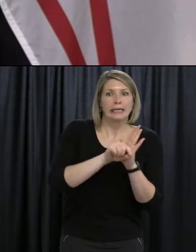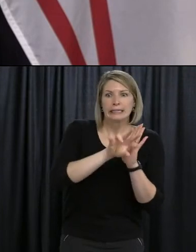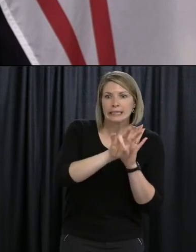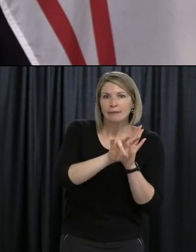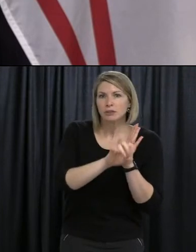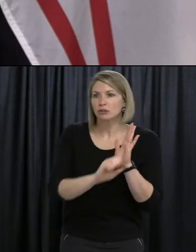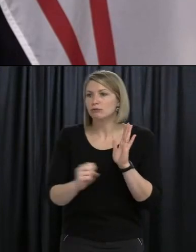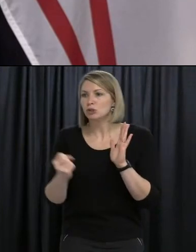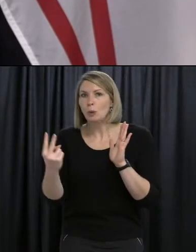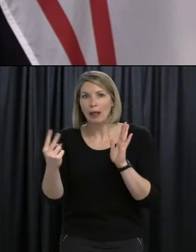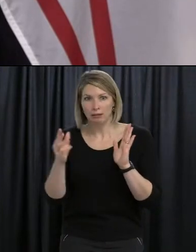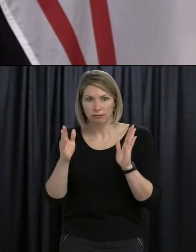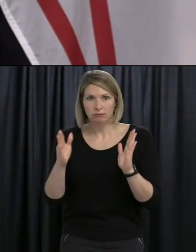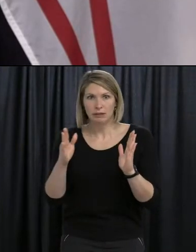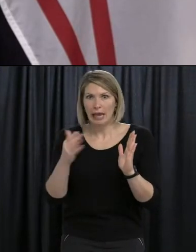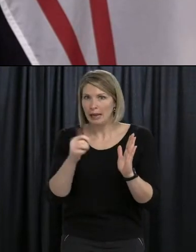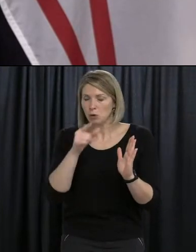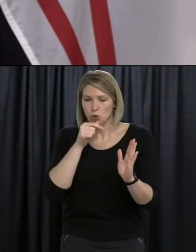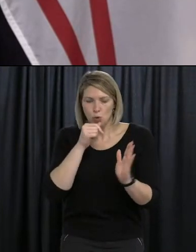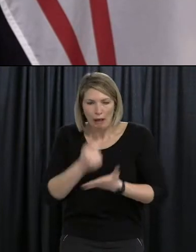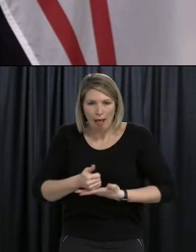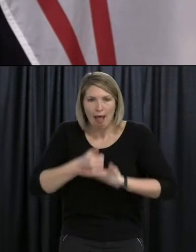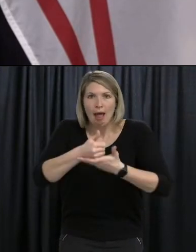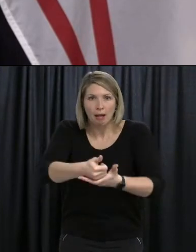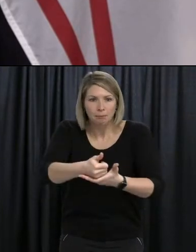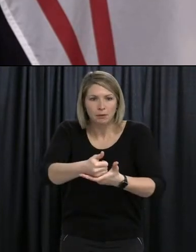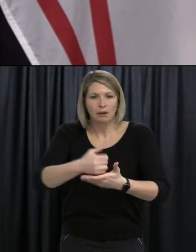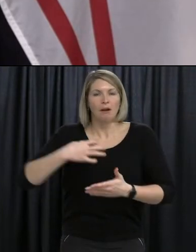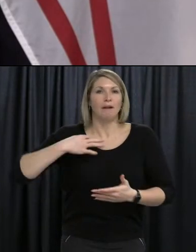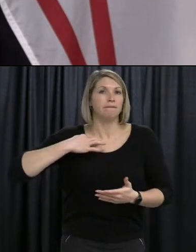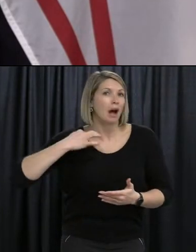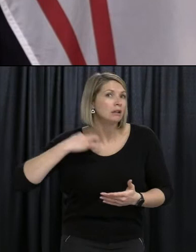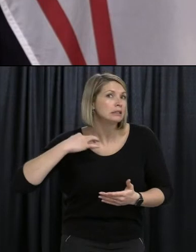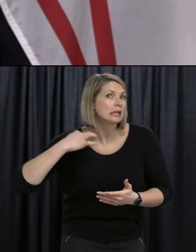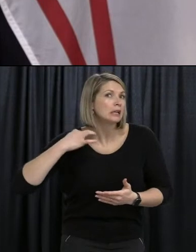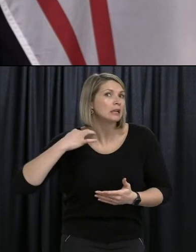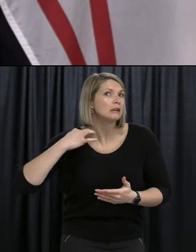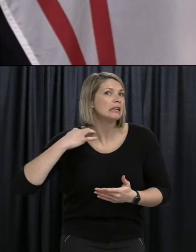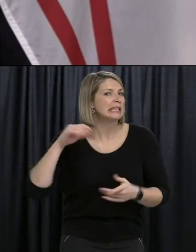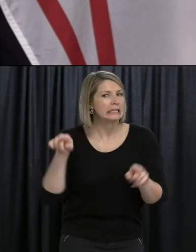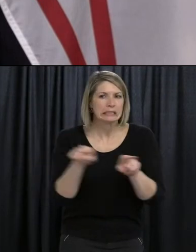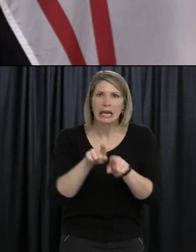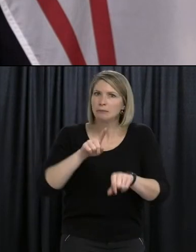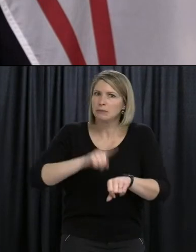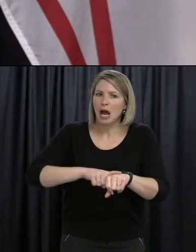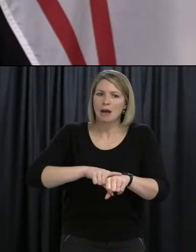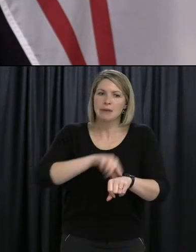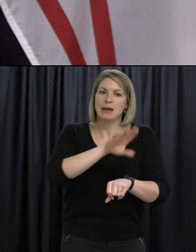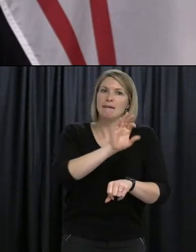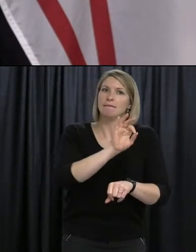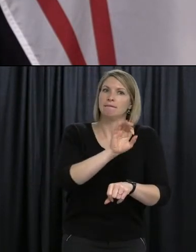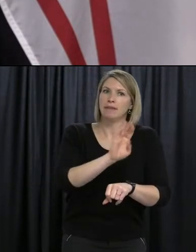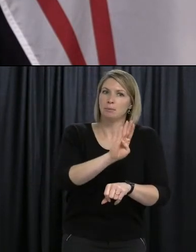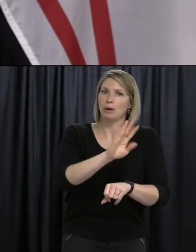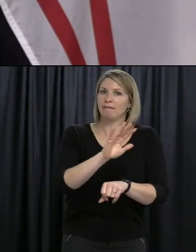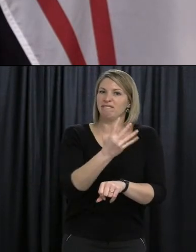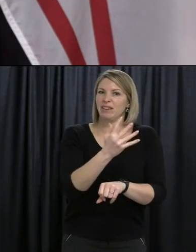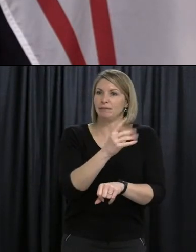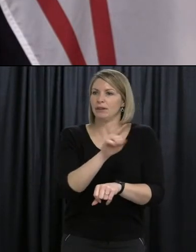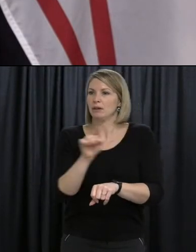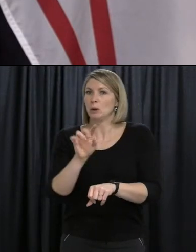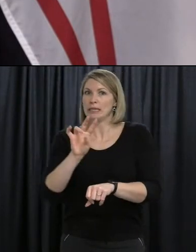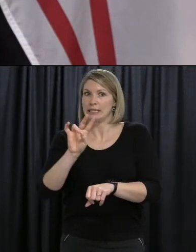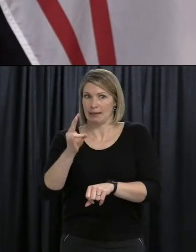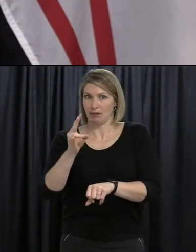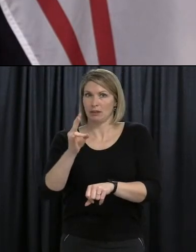games or practiced in the metro area from February the 5th to the 7th. Individuals in the above groups are asked